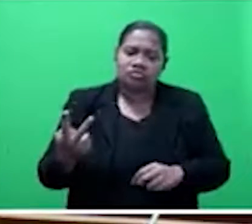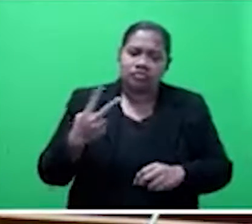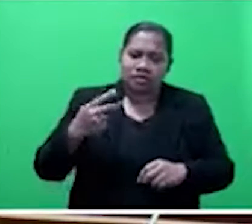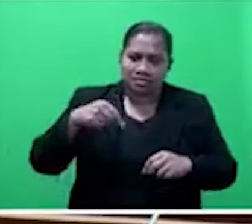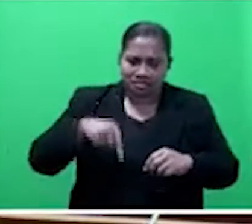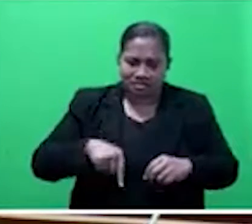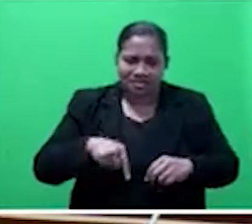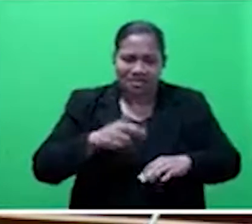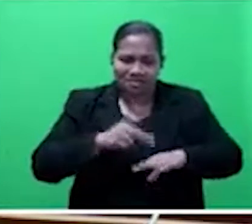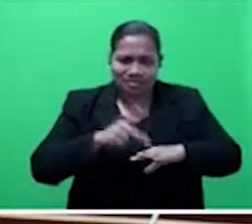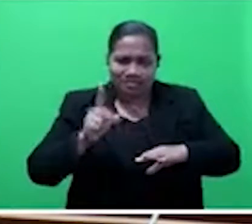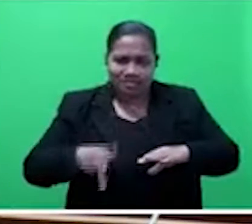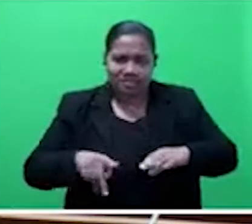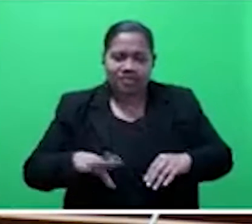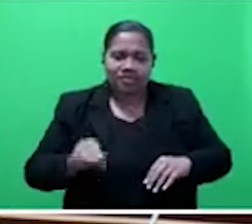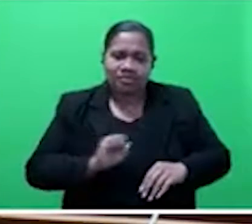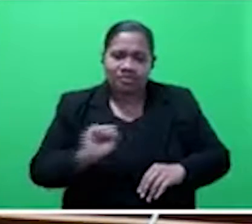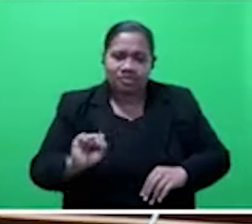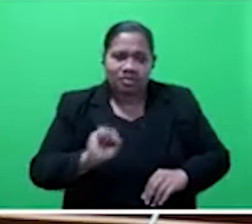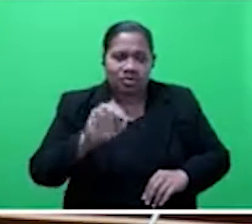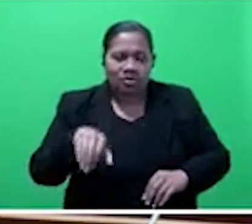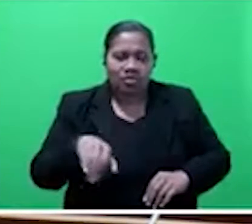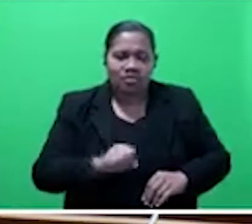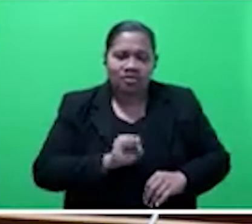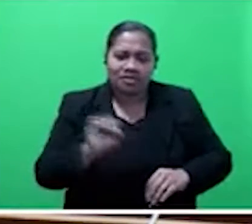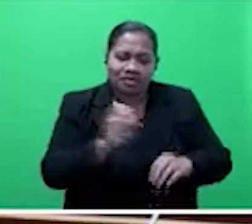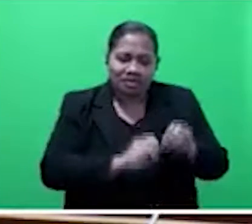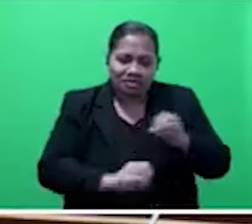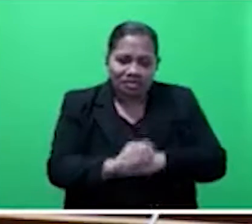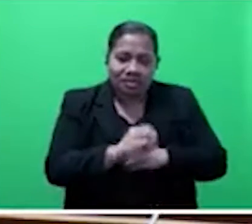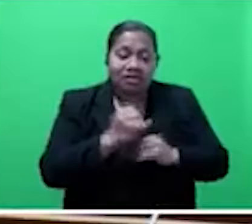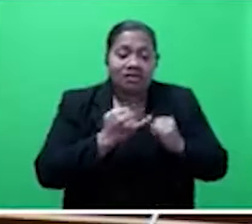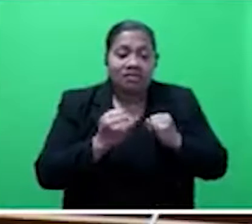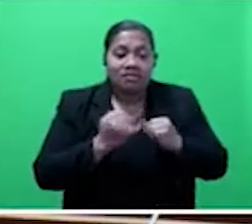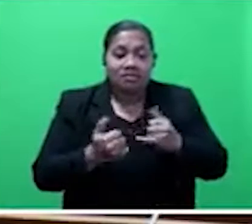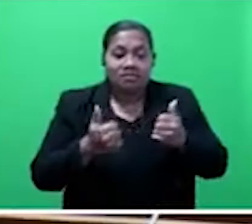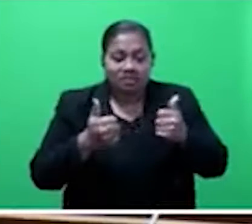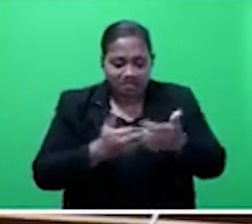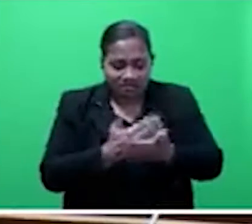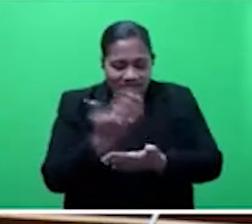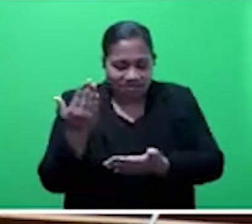homes and offices, a very good day.